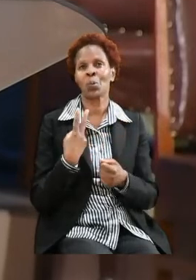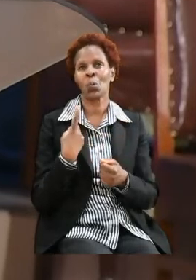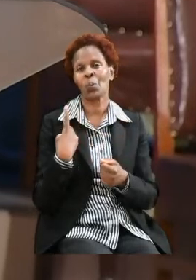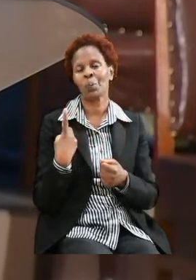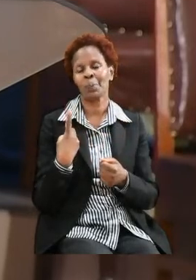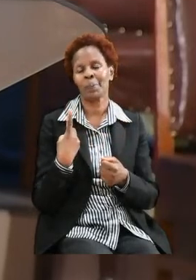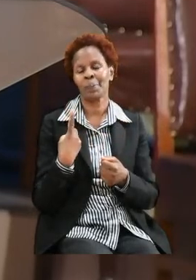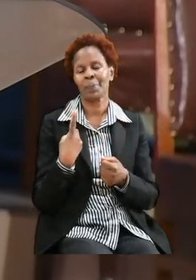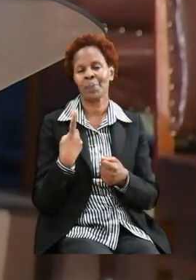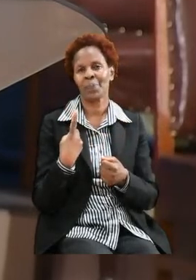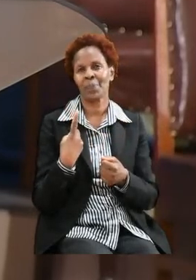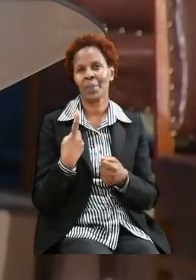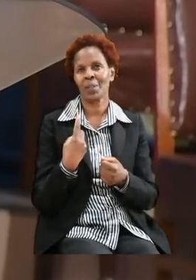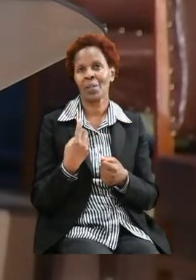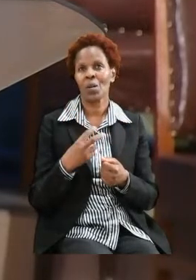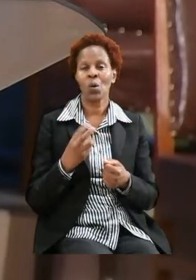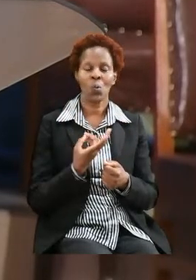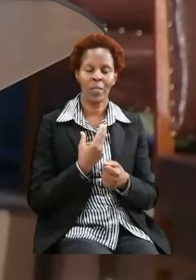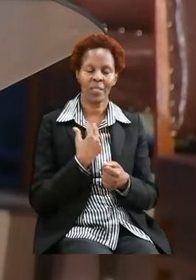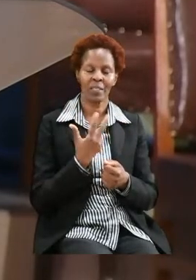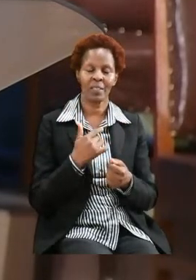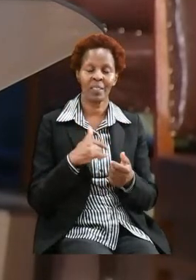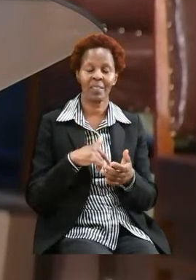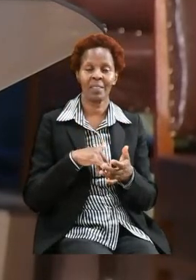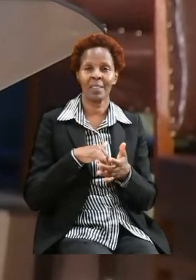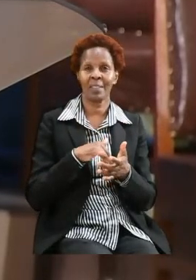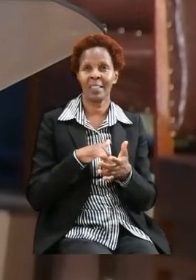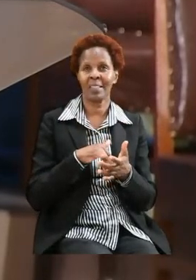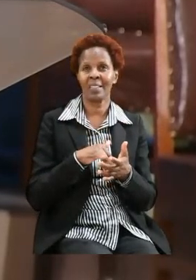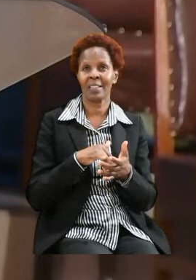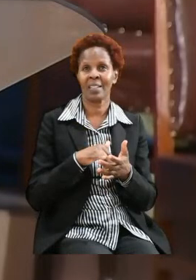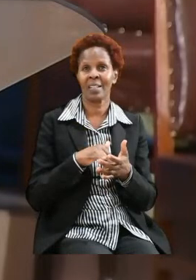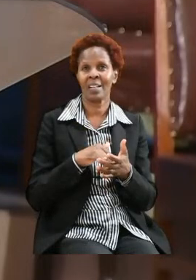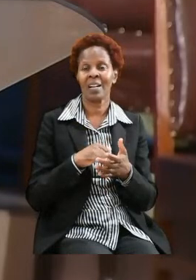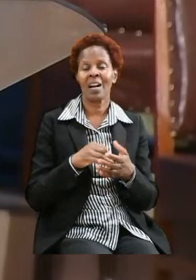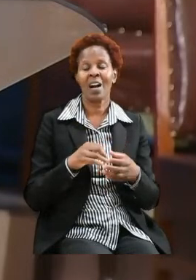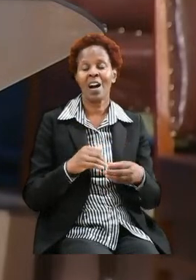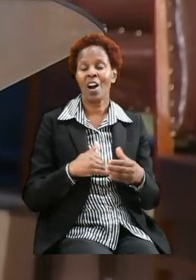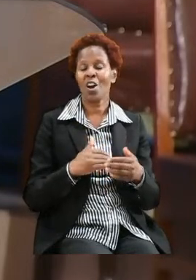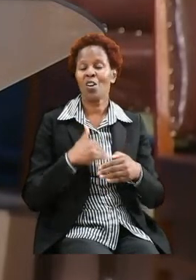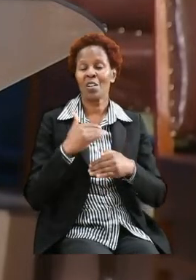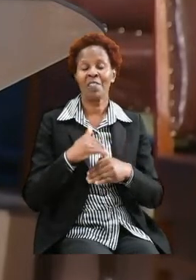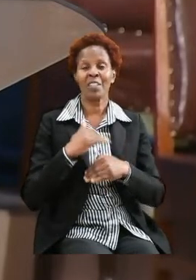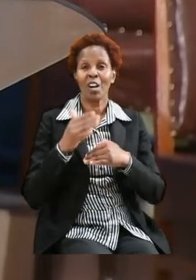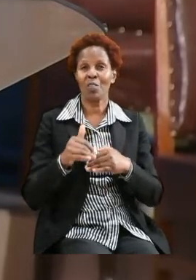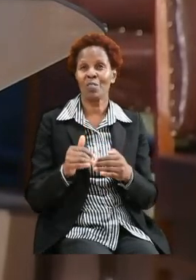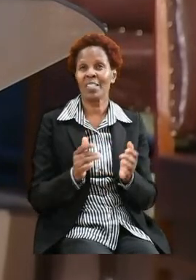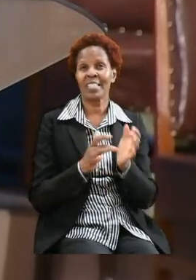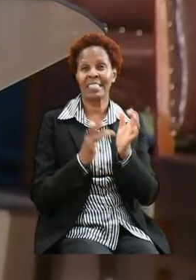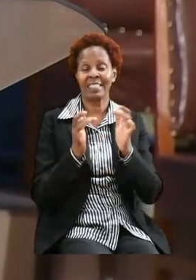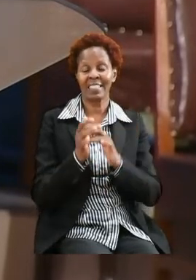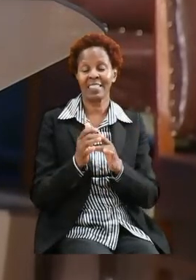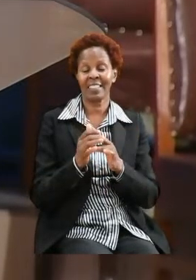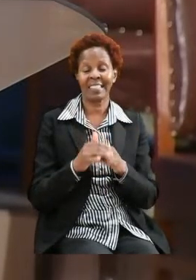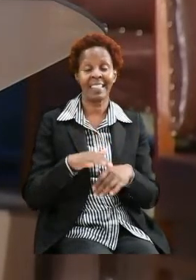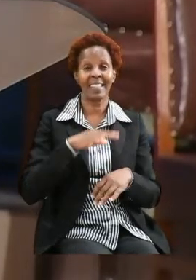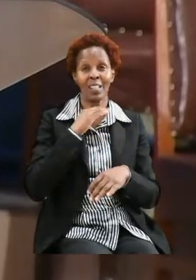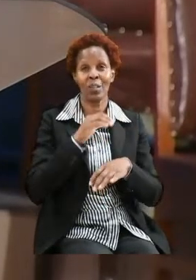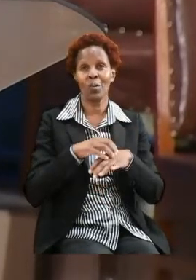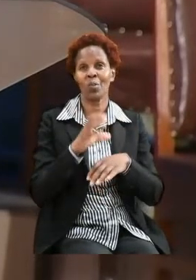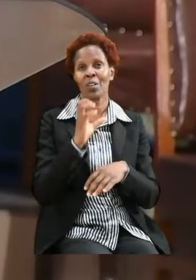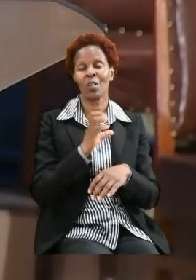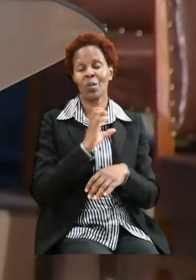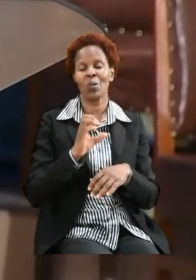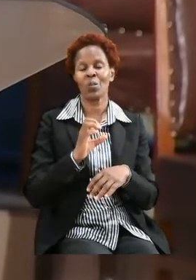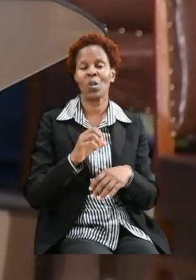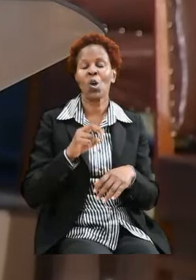21, but we see that even after giving his life not all accepted Jesus, but